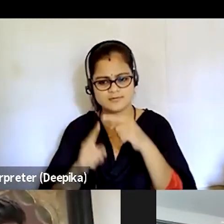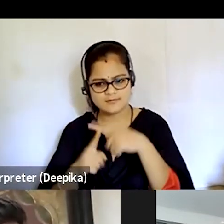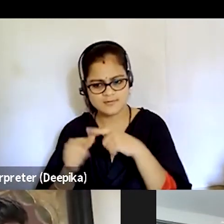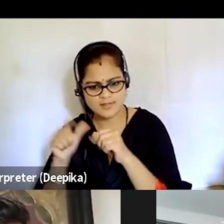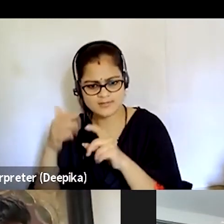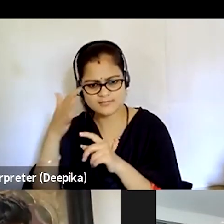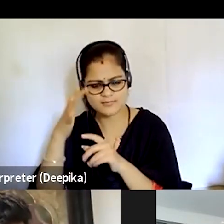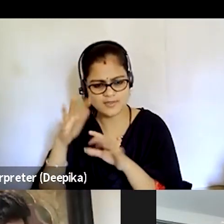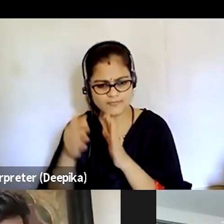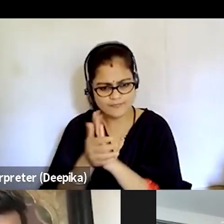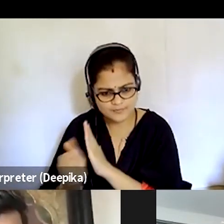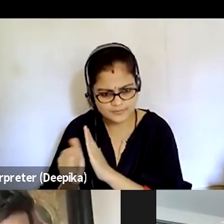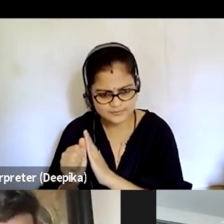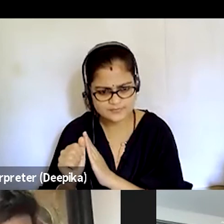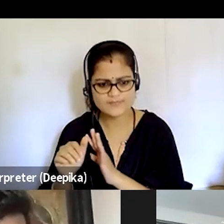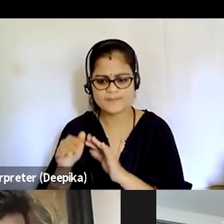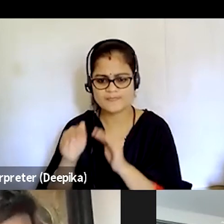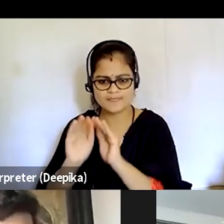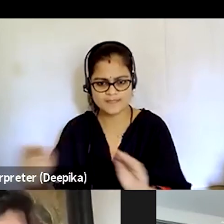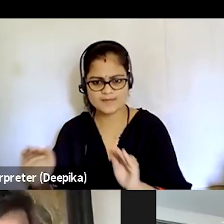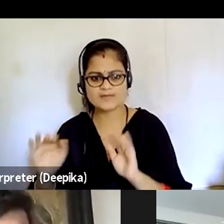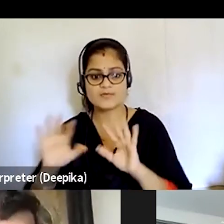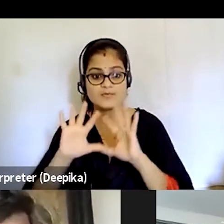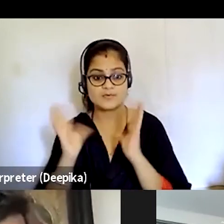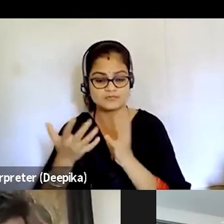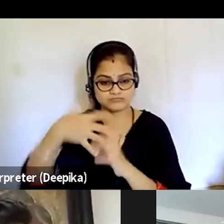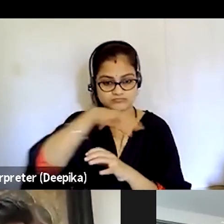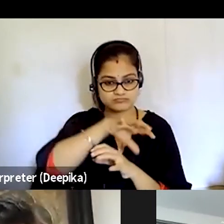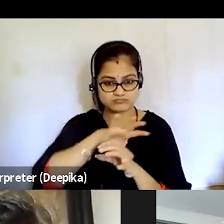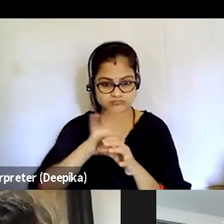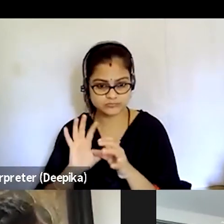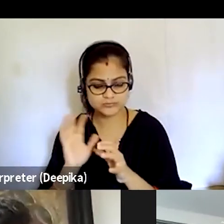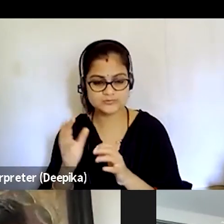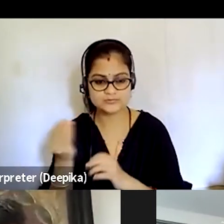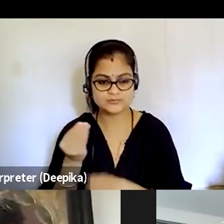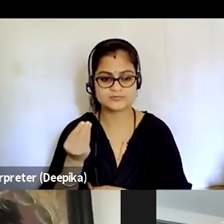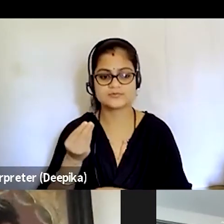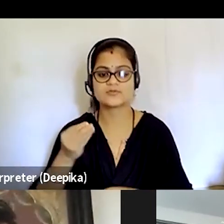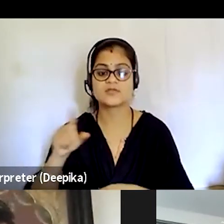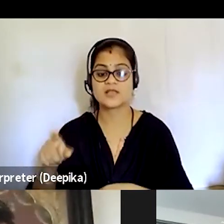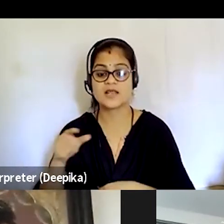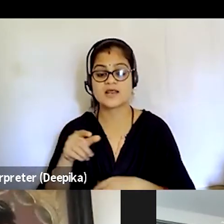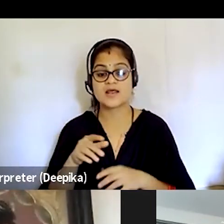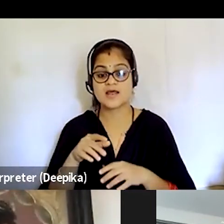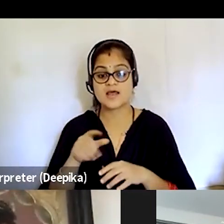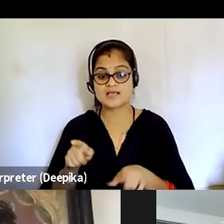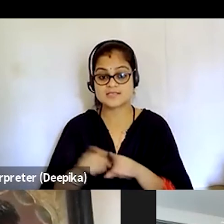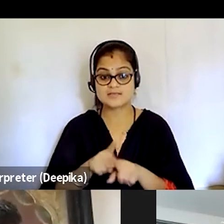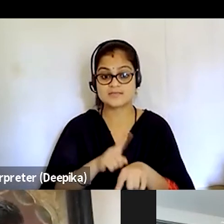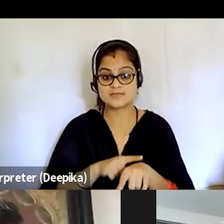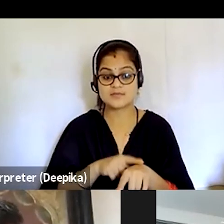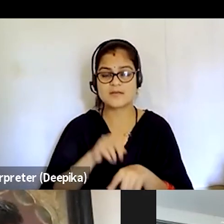back these talented kids across the country, and they'd fix 12 gigs. And in the middle of that tour, it was